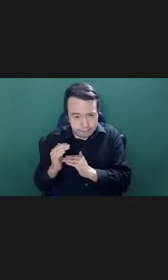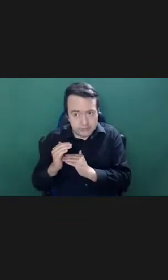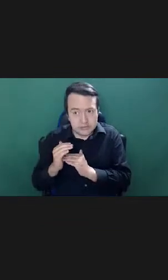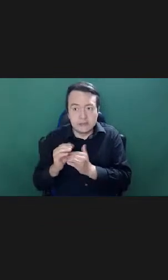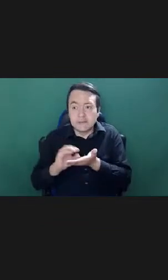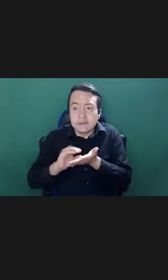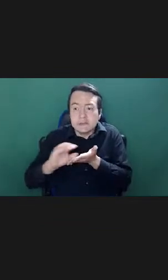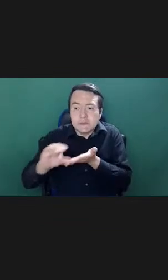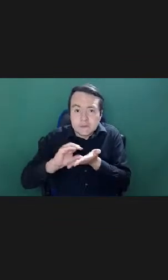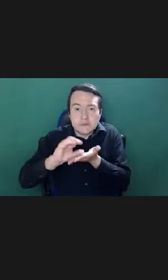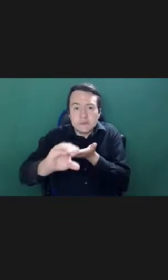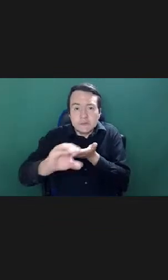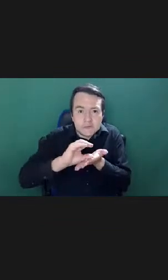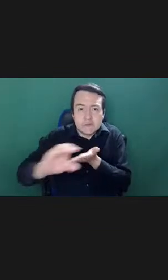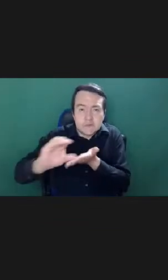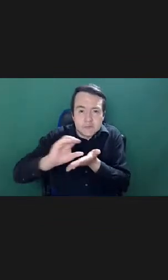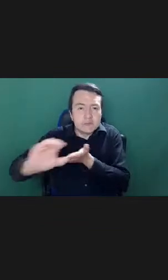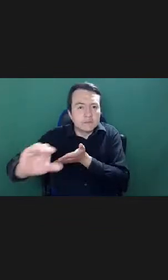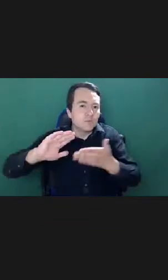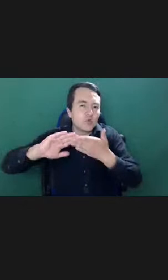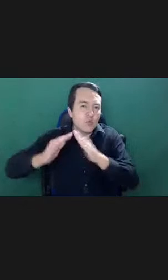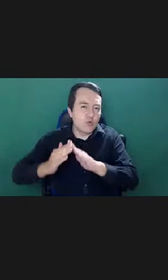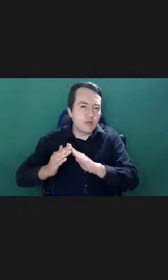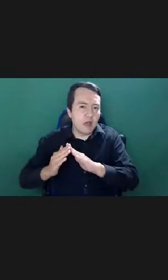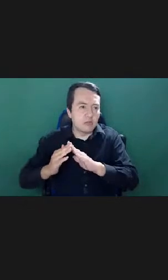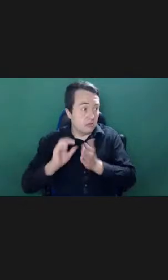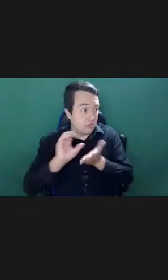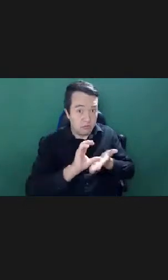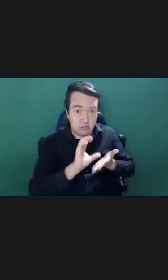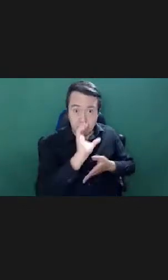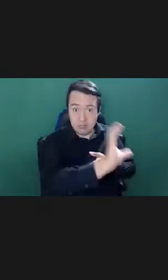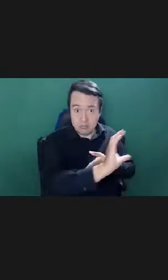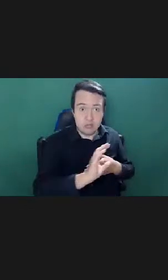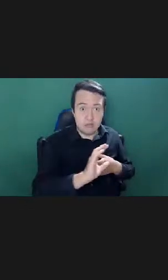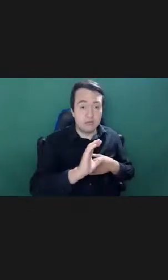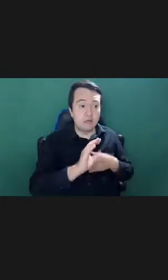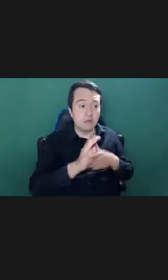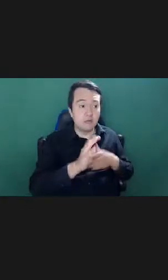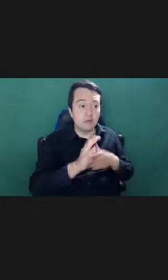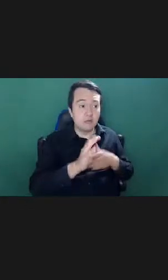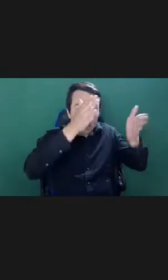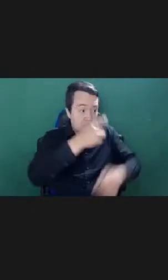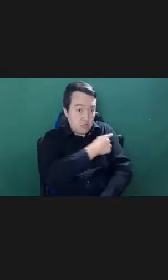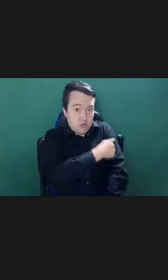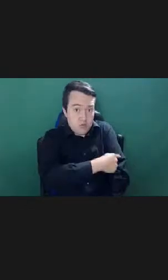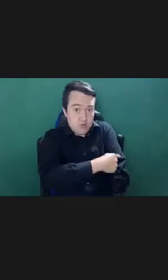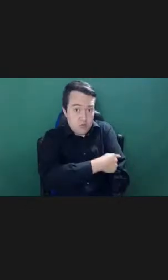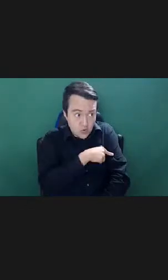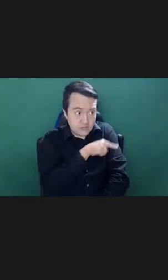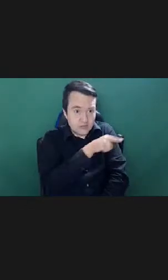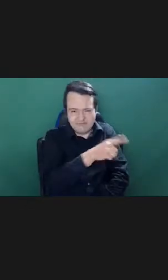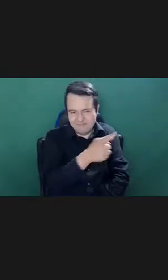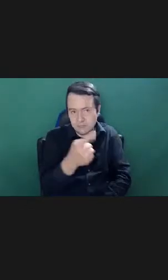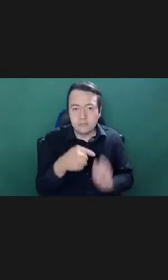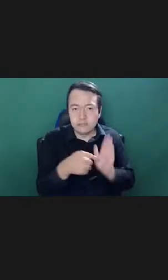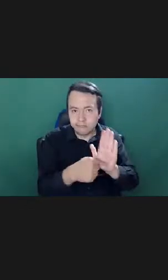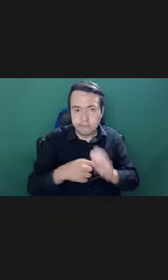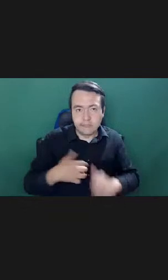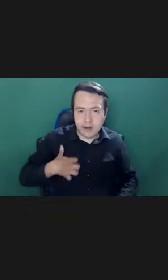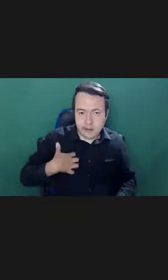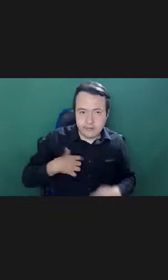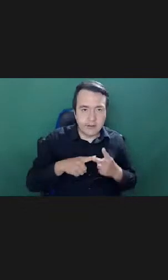And you see Argentina here, for example, Mexico here, you see Brazil here, different degrees of imbalance, and to